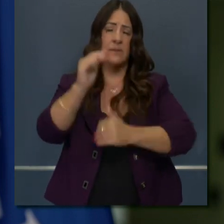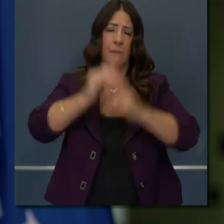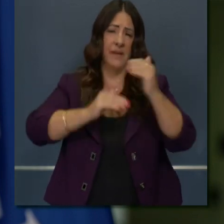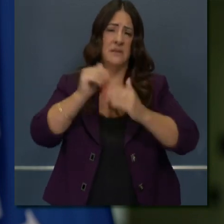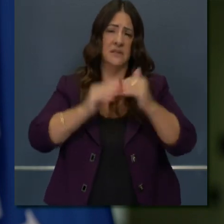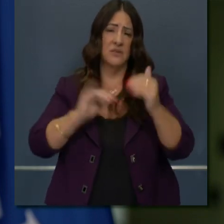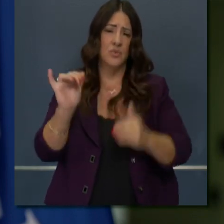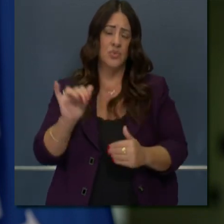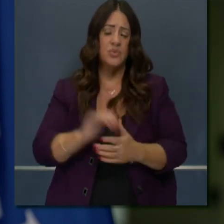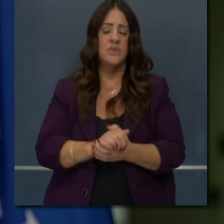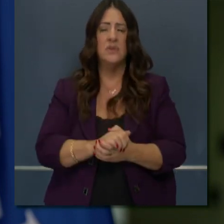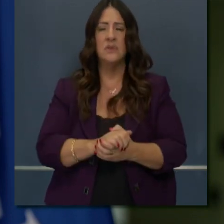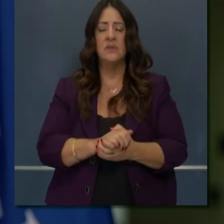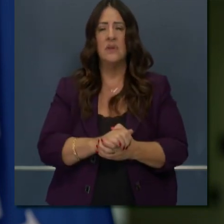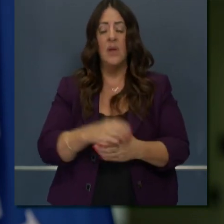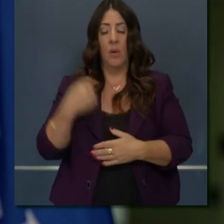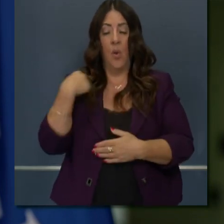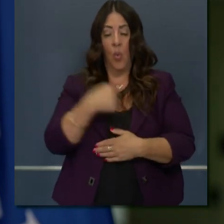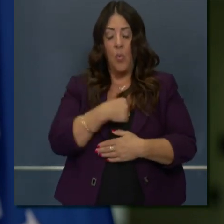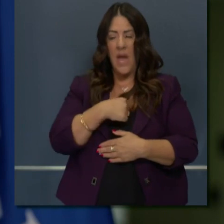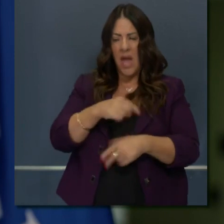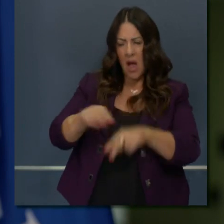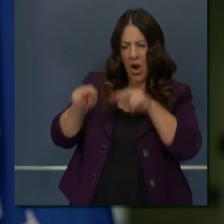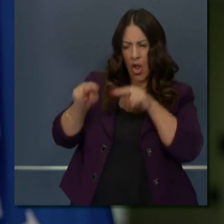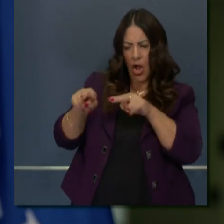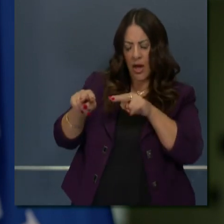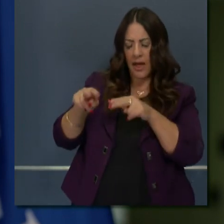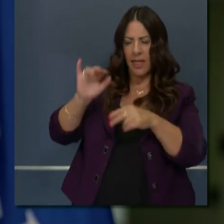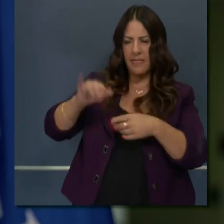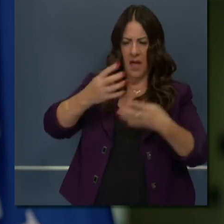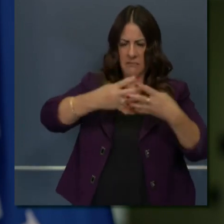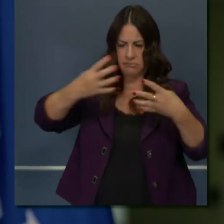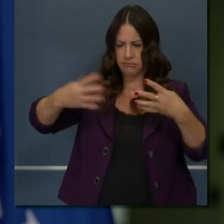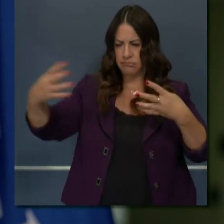For those of us that monitor the seismic health of the state every day,